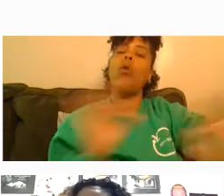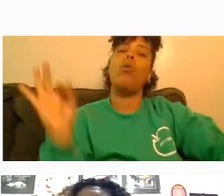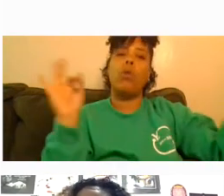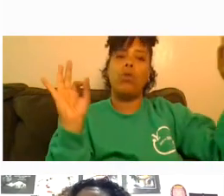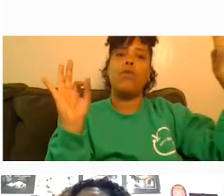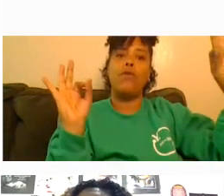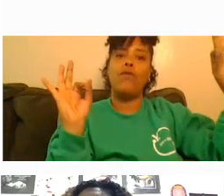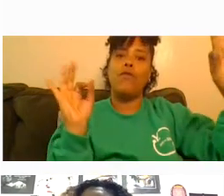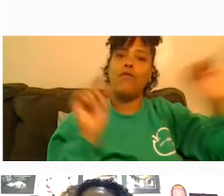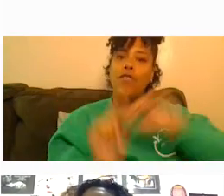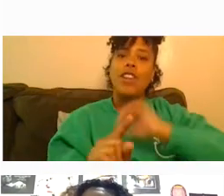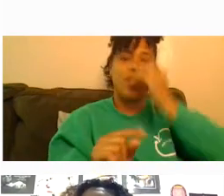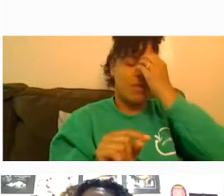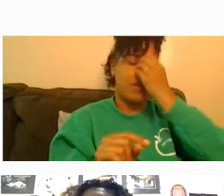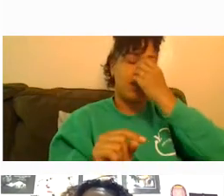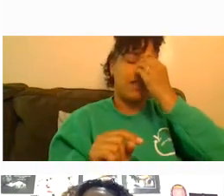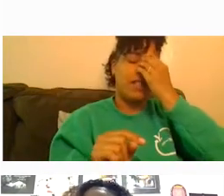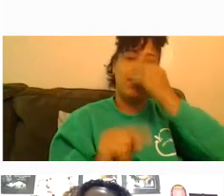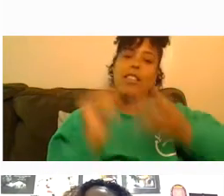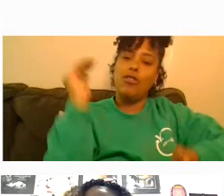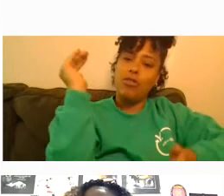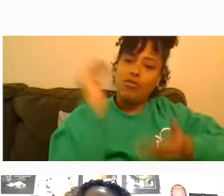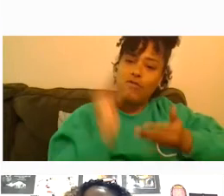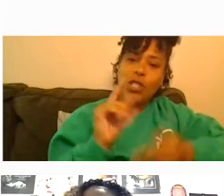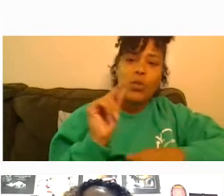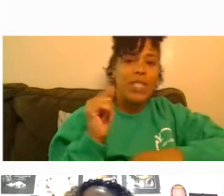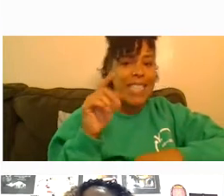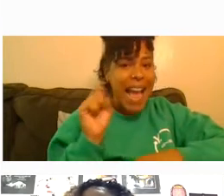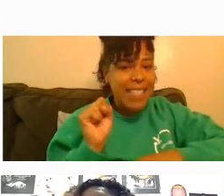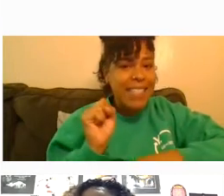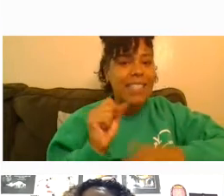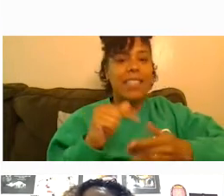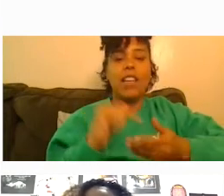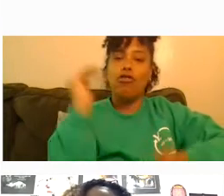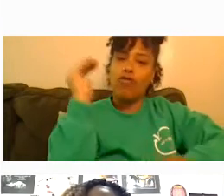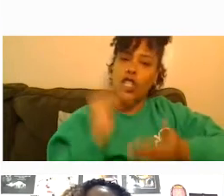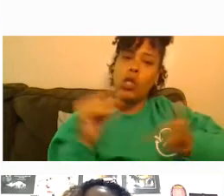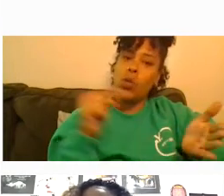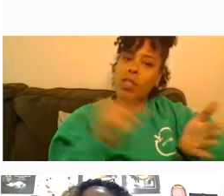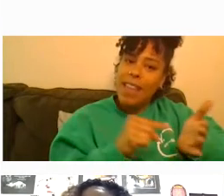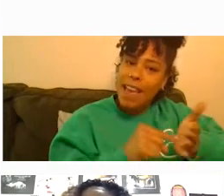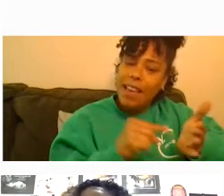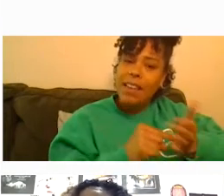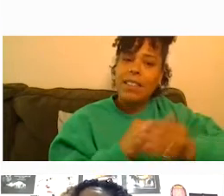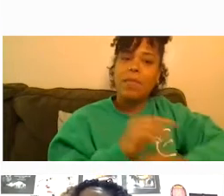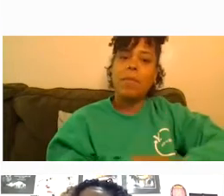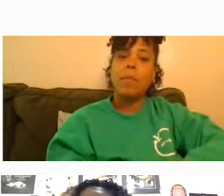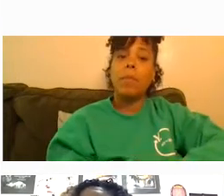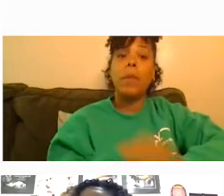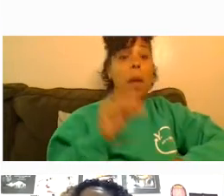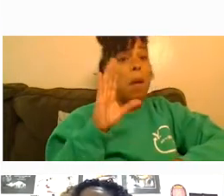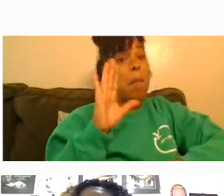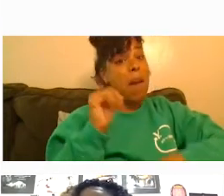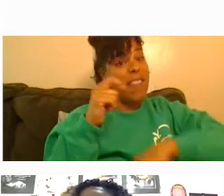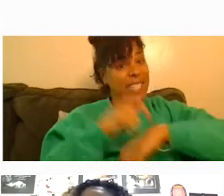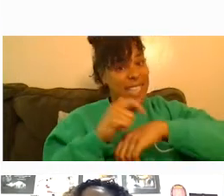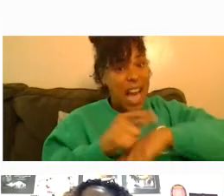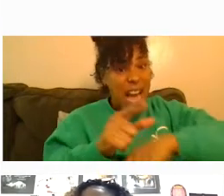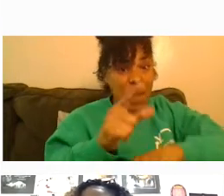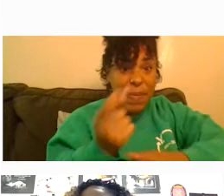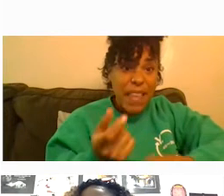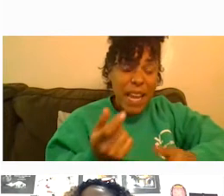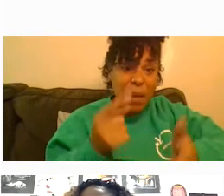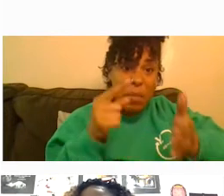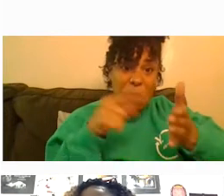and reduce taxes and eliminate debt. See, in this situation, by the time they finish paying off all these bills, they